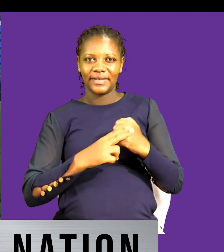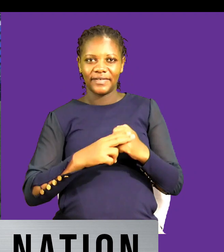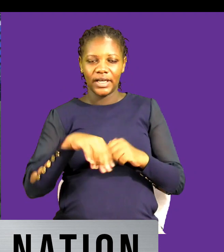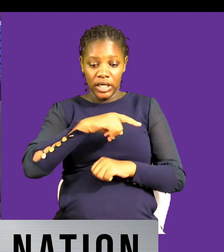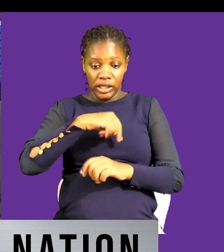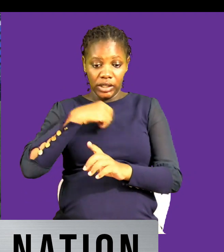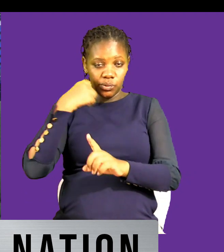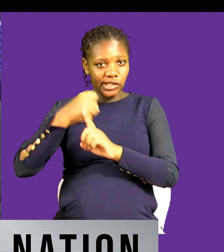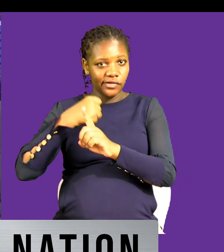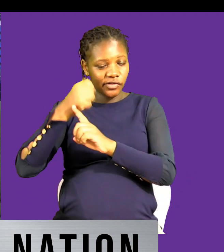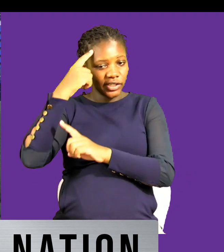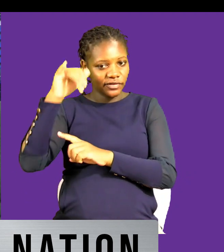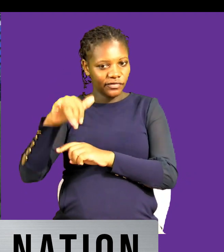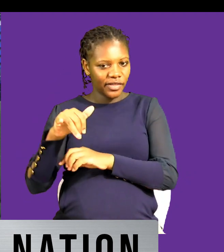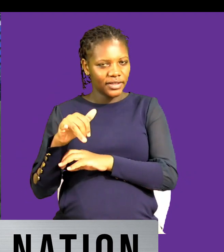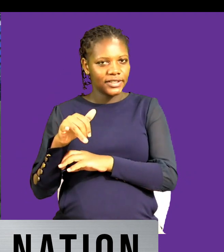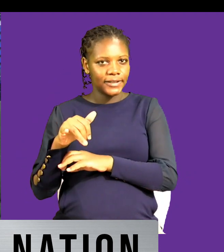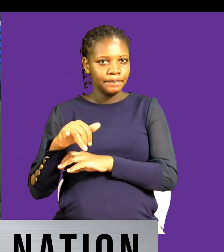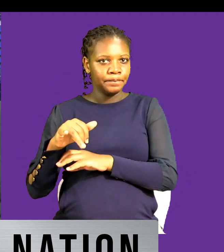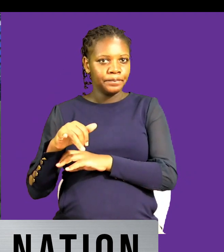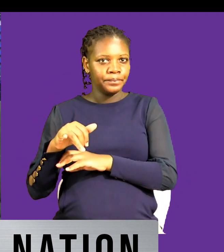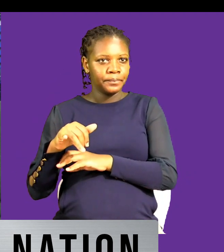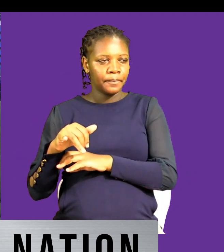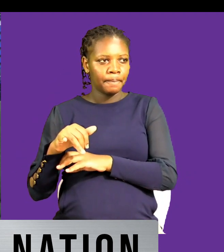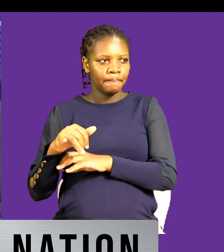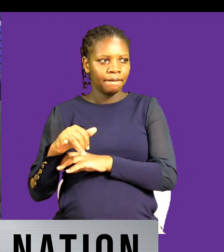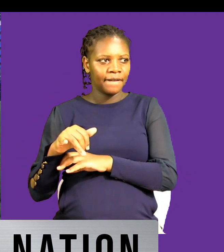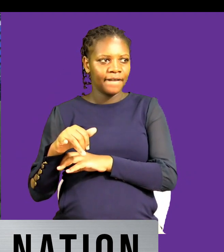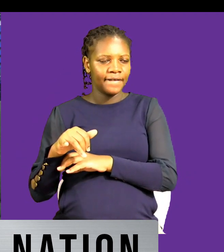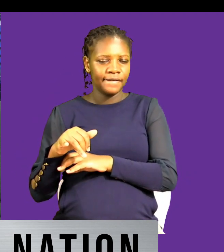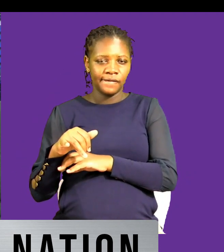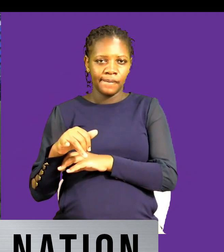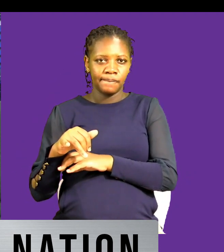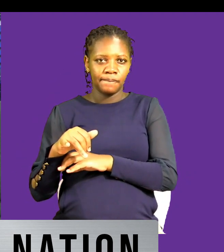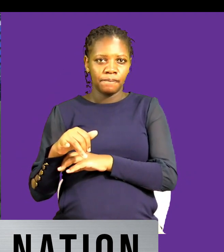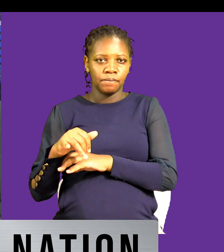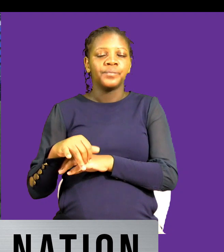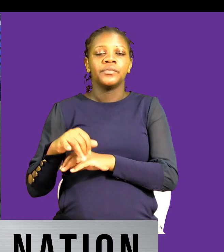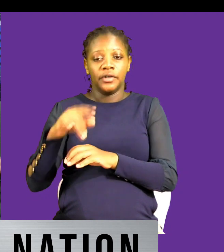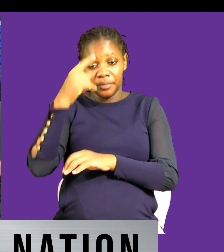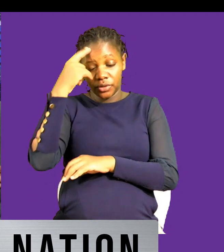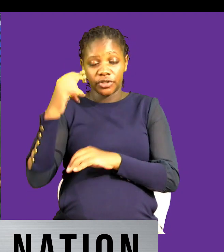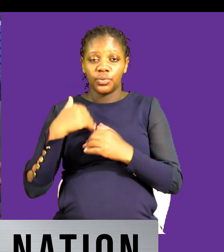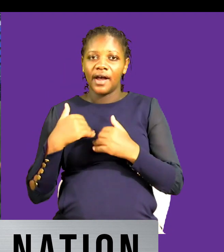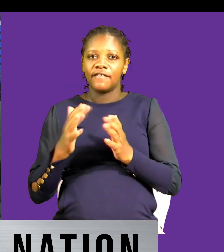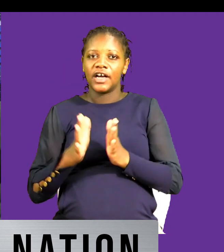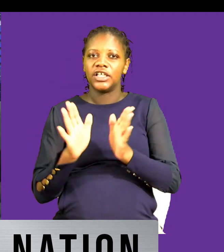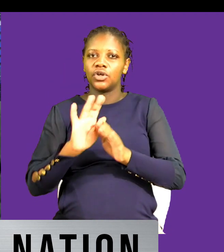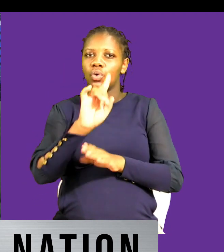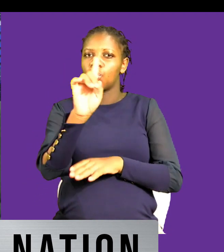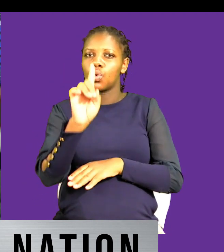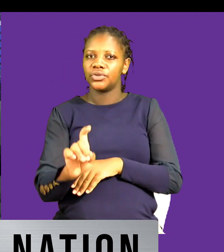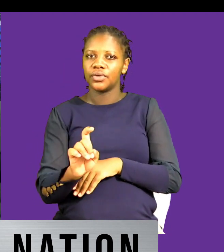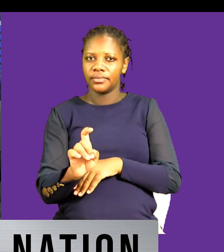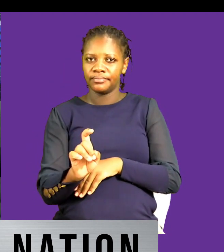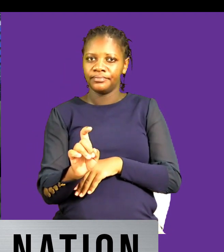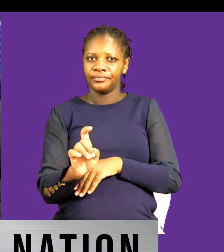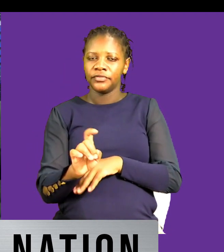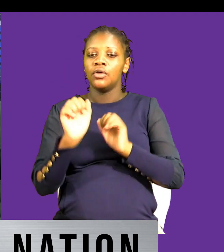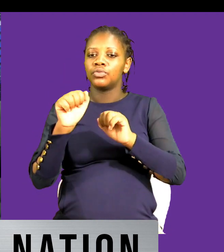Article 257.3. Our referendum is under Article 257.3, where we have a general question. So that we are going to